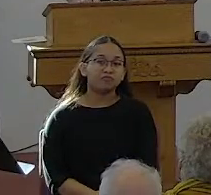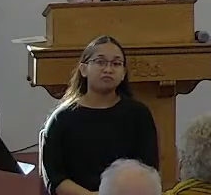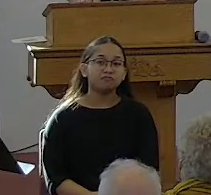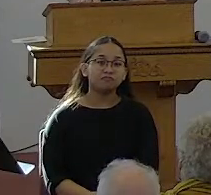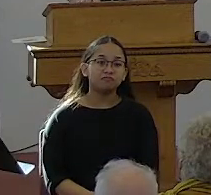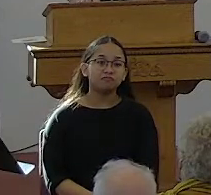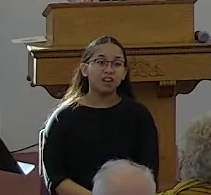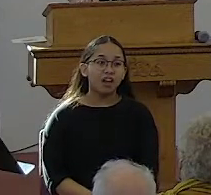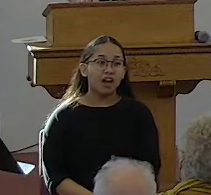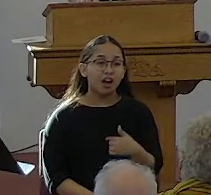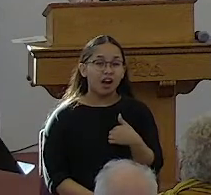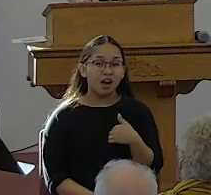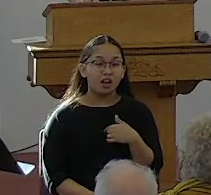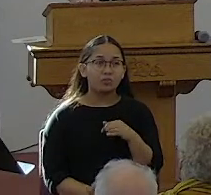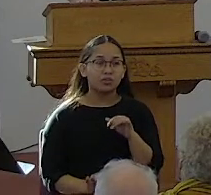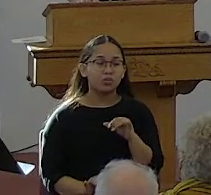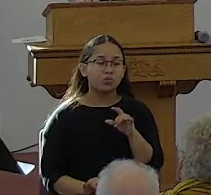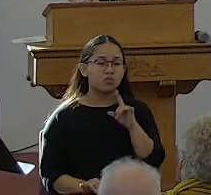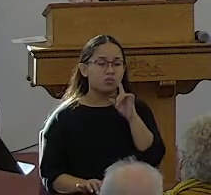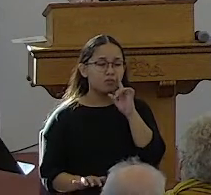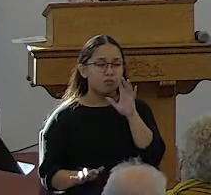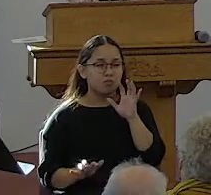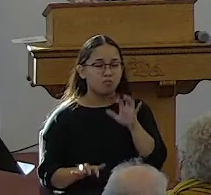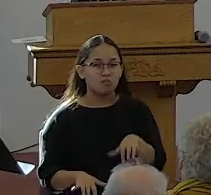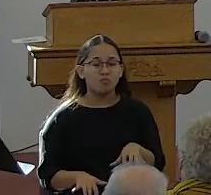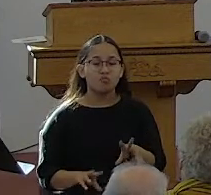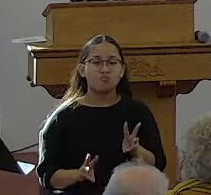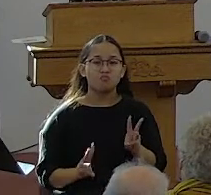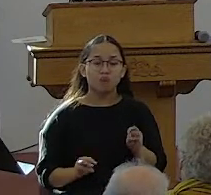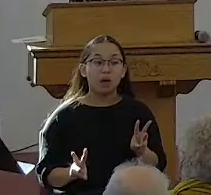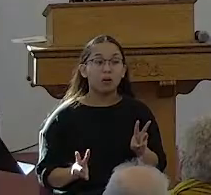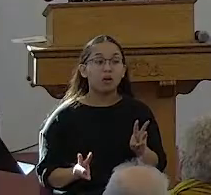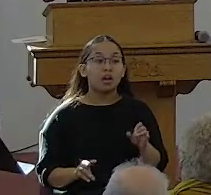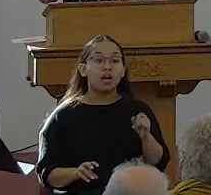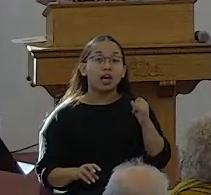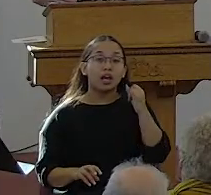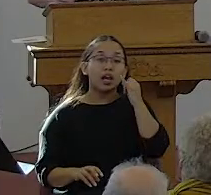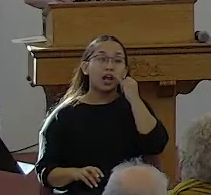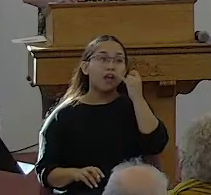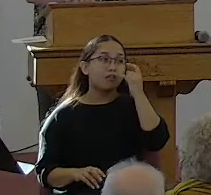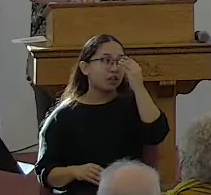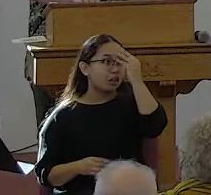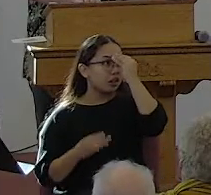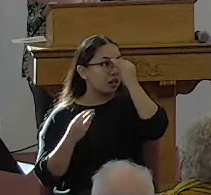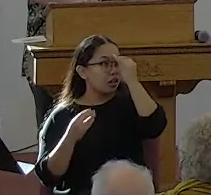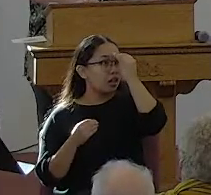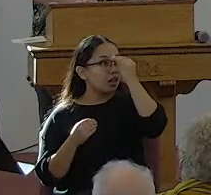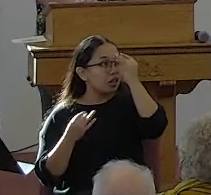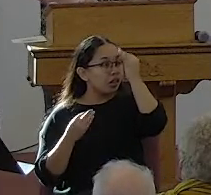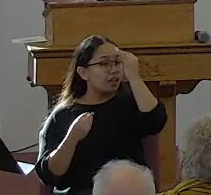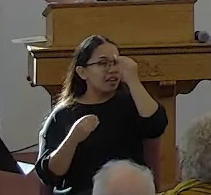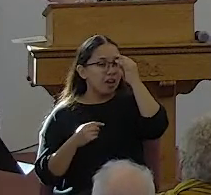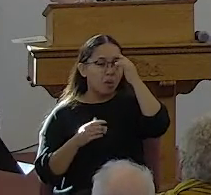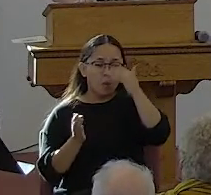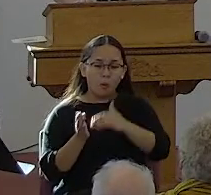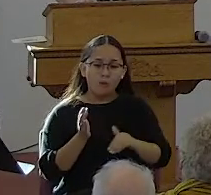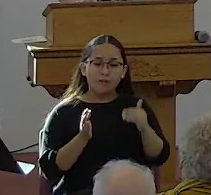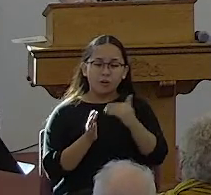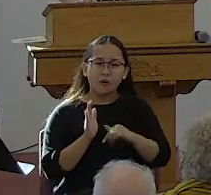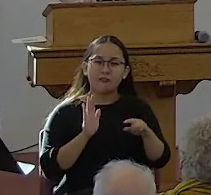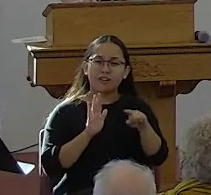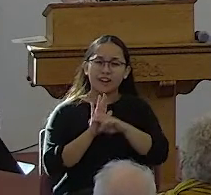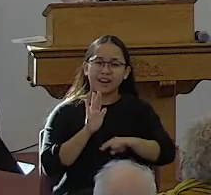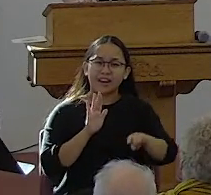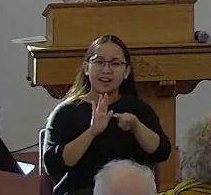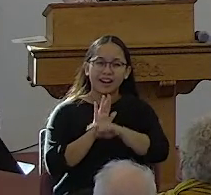I was dumbfounded by this inspiration. If the mental recordings in your head loop negative thoughts, you cannot accept the